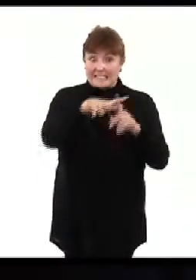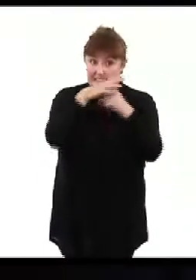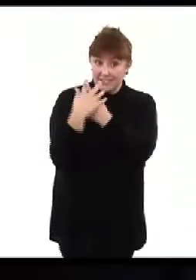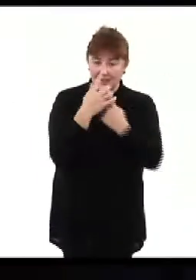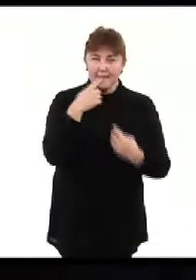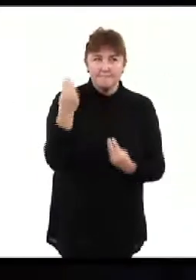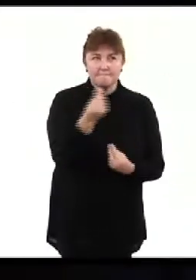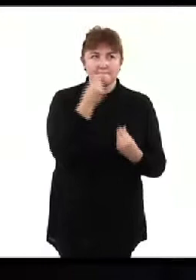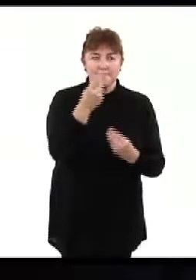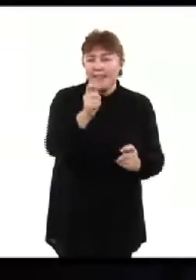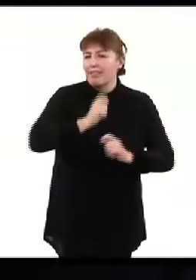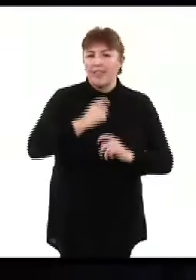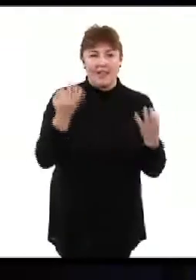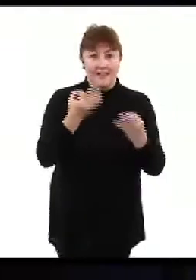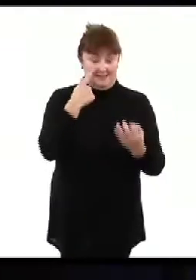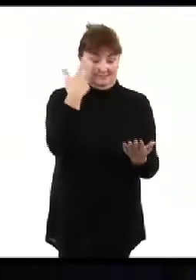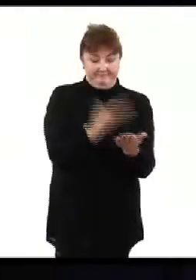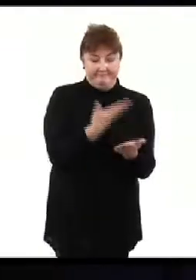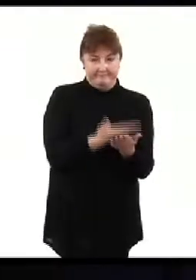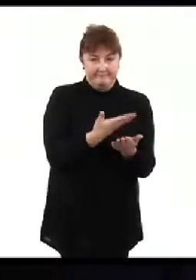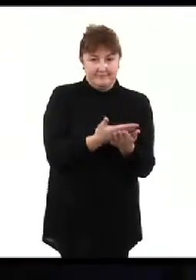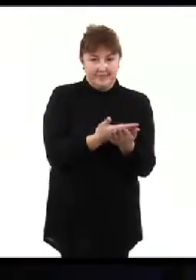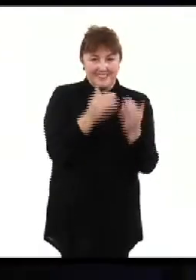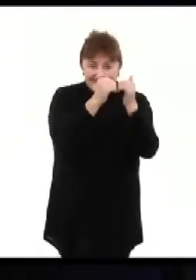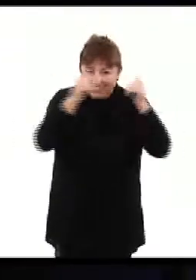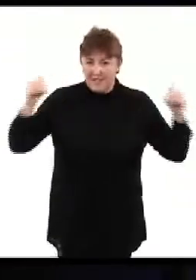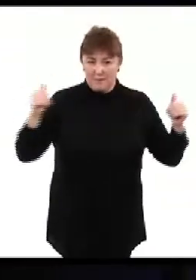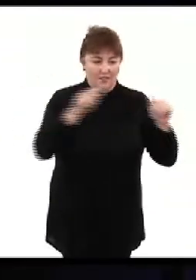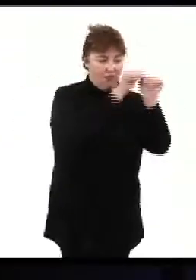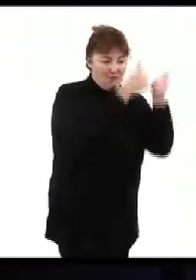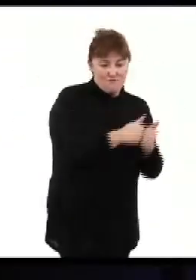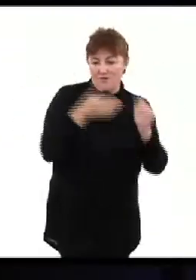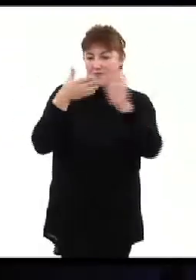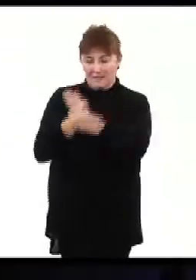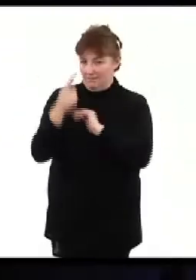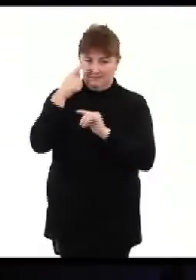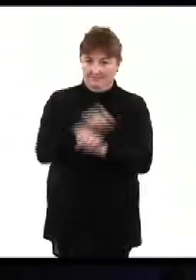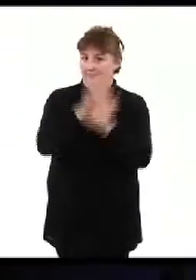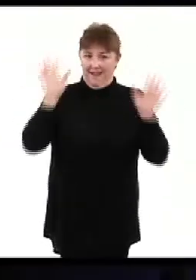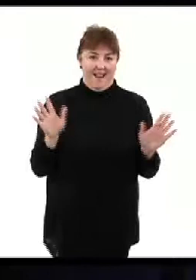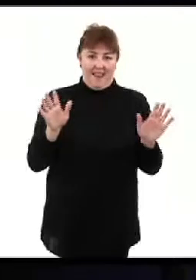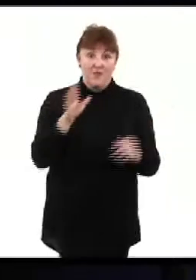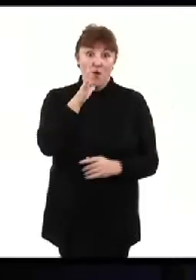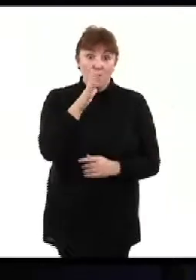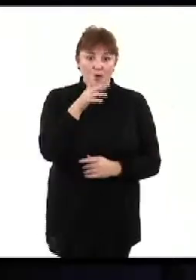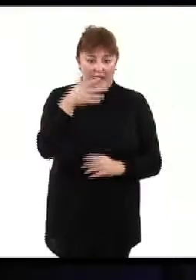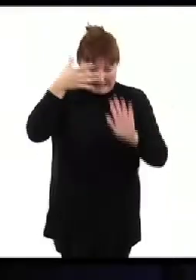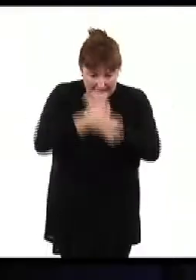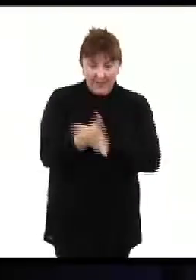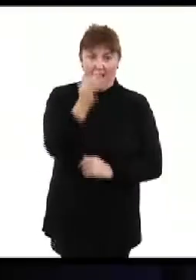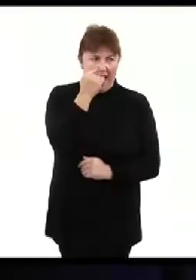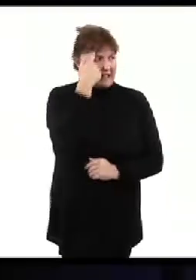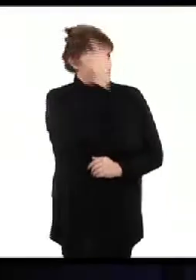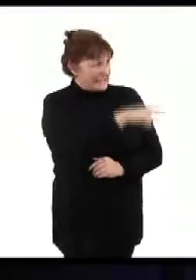of the tongue provides, is evidence that there's a separation between form and meaning, because you have the meaning, but you can't get the